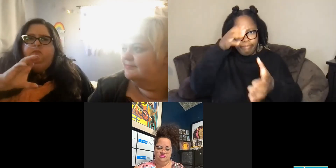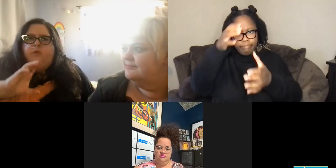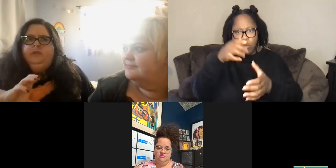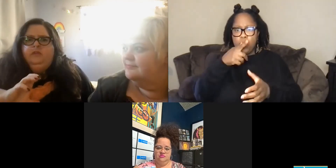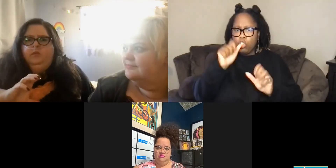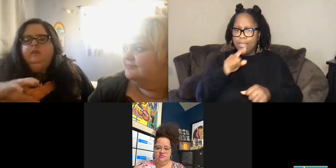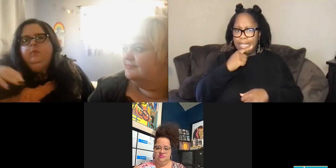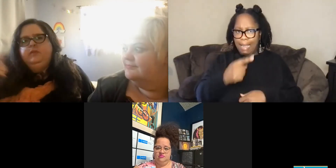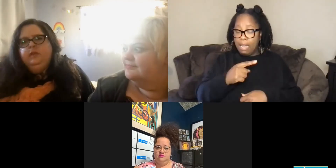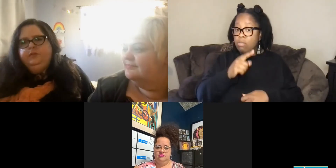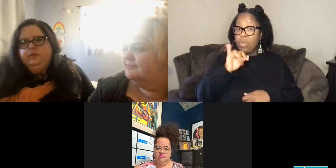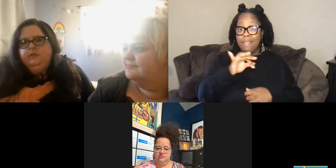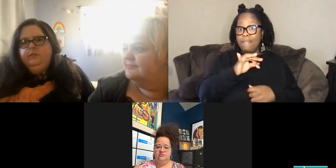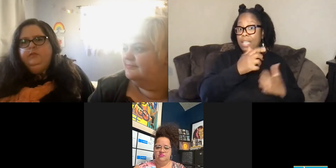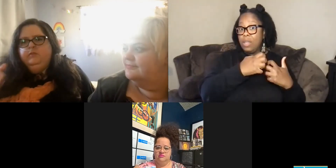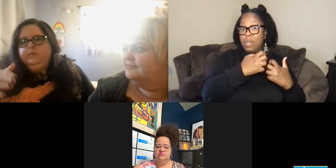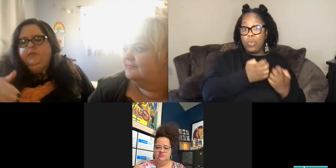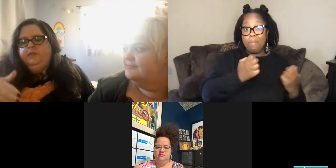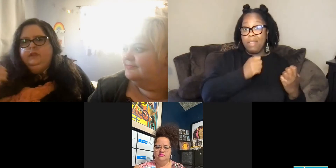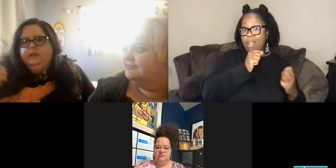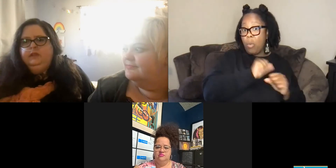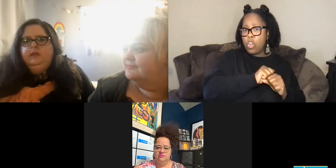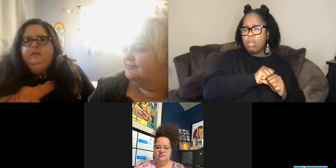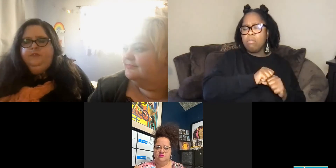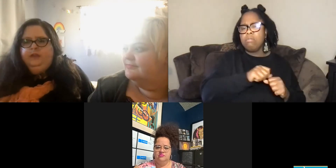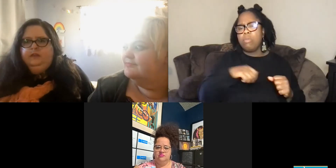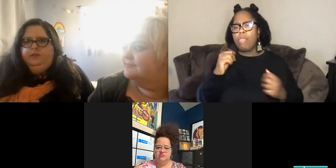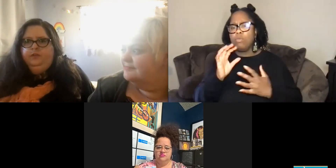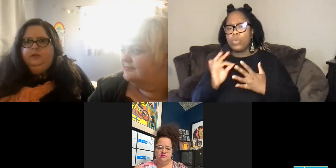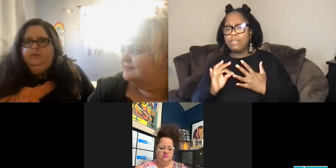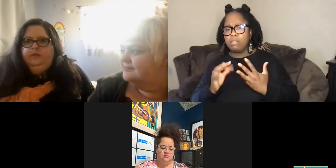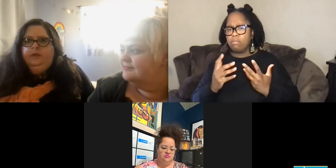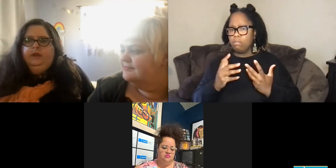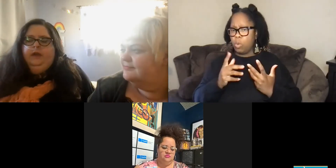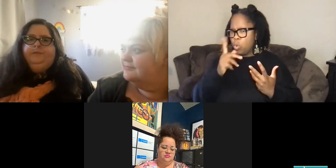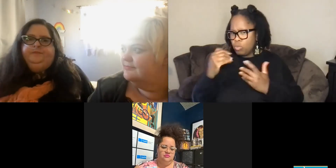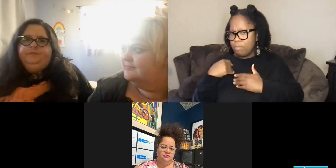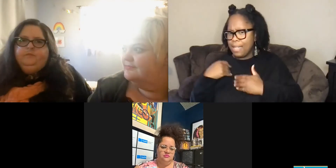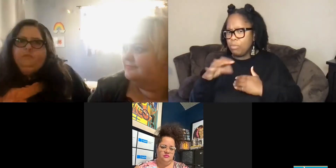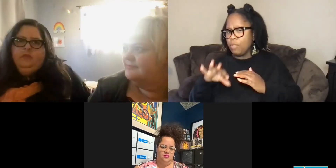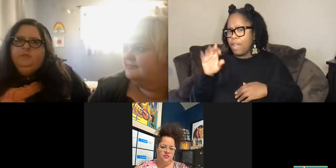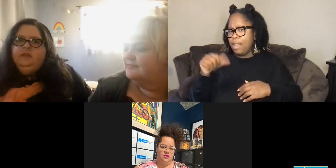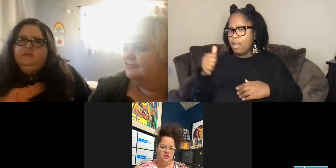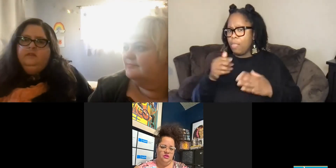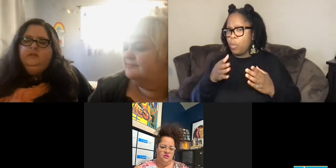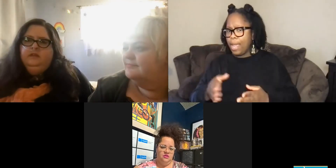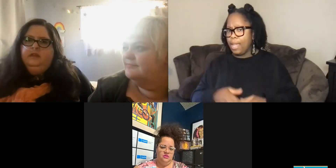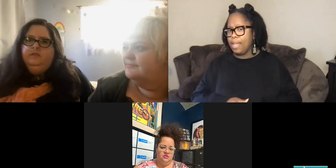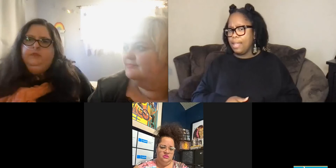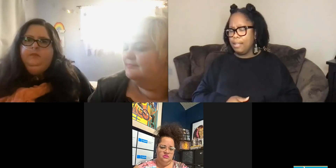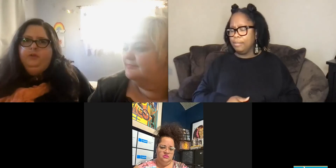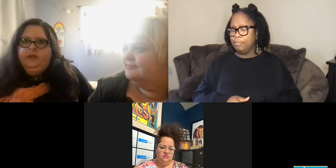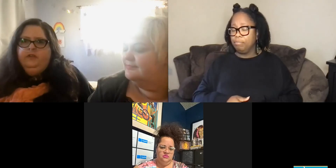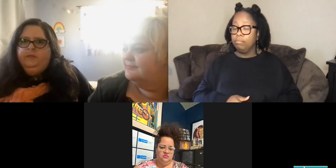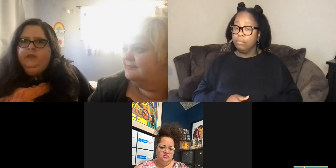piece of equipment doesn't work, then what's the alternative, and what's the responsibility to finding an alternative? But it's a